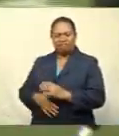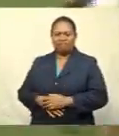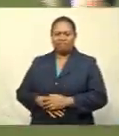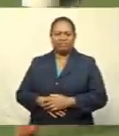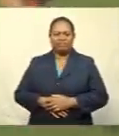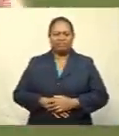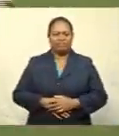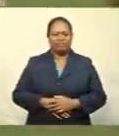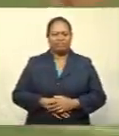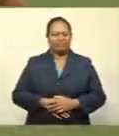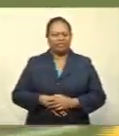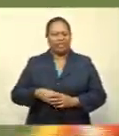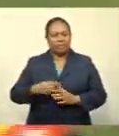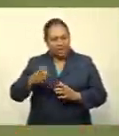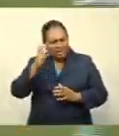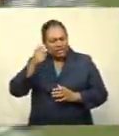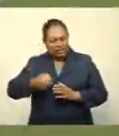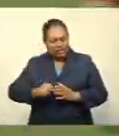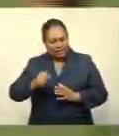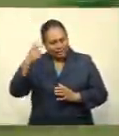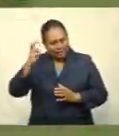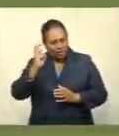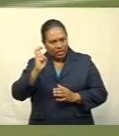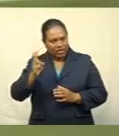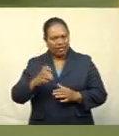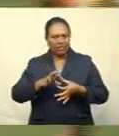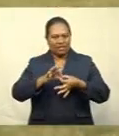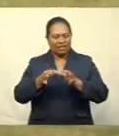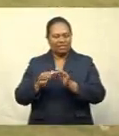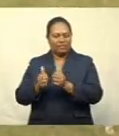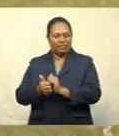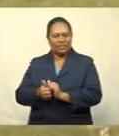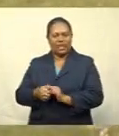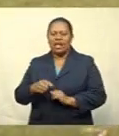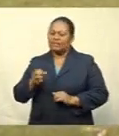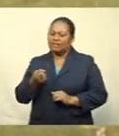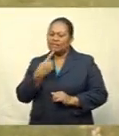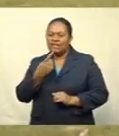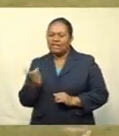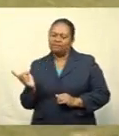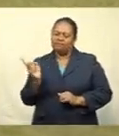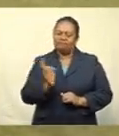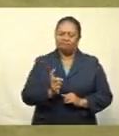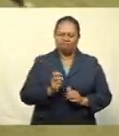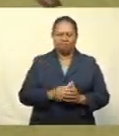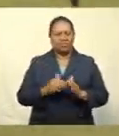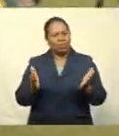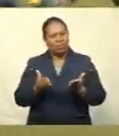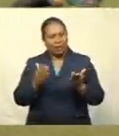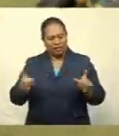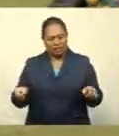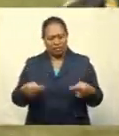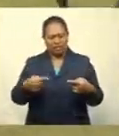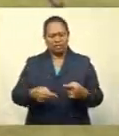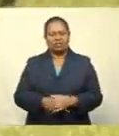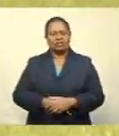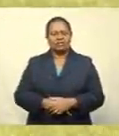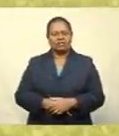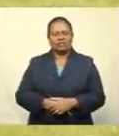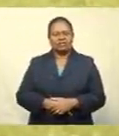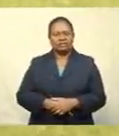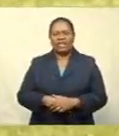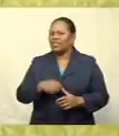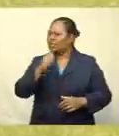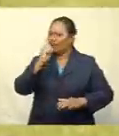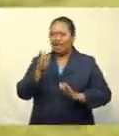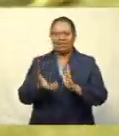Games. I know that people are saying, oh, they shouldn't play in this competition, and what we should think is there's nowhere for them to go to